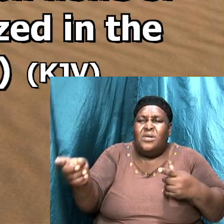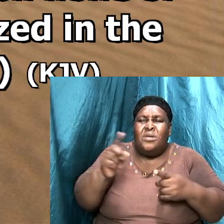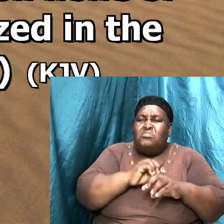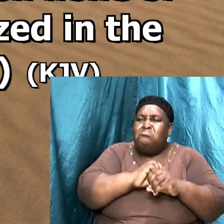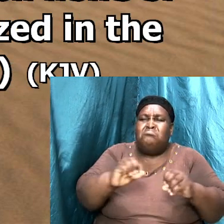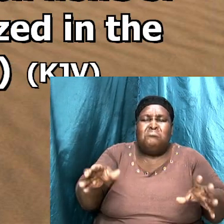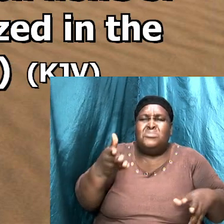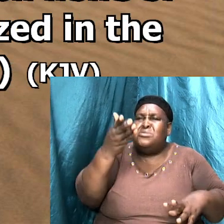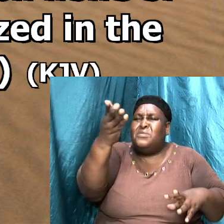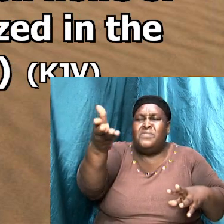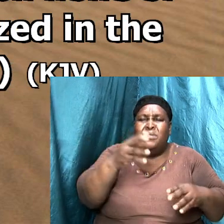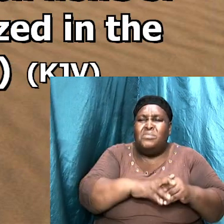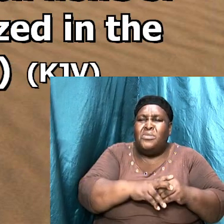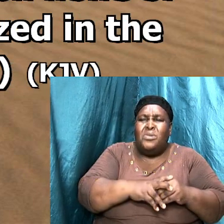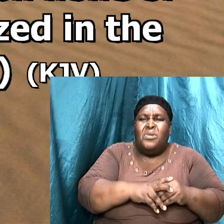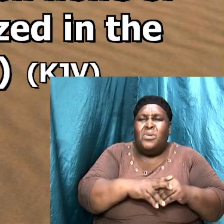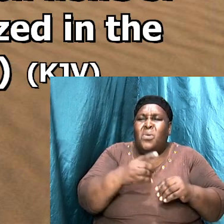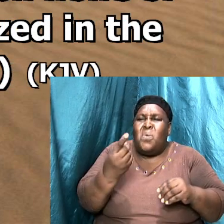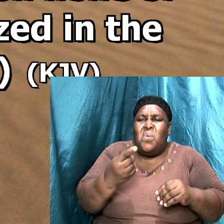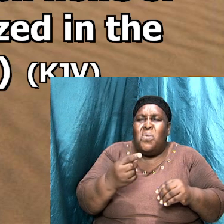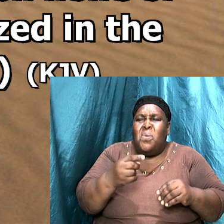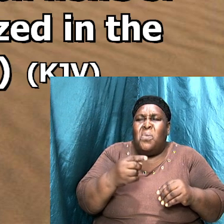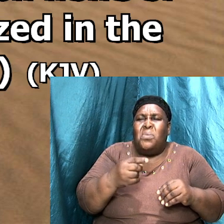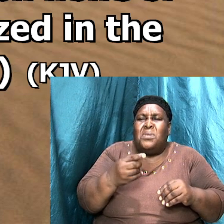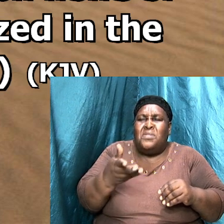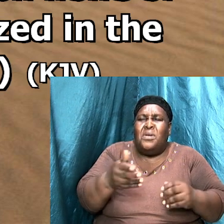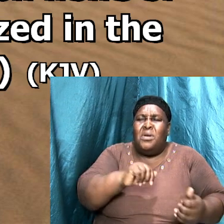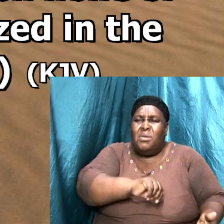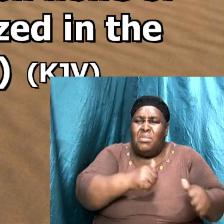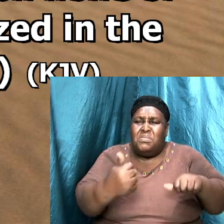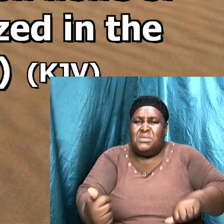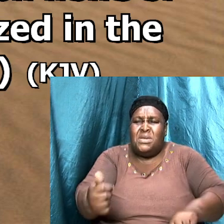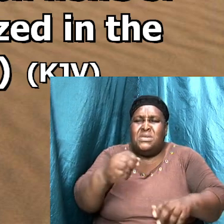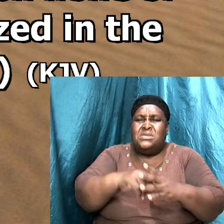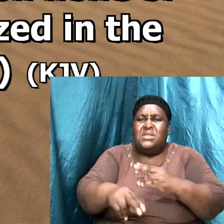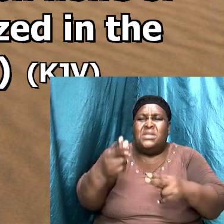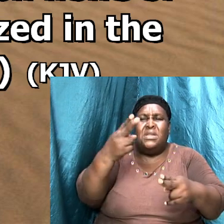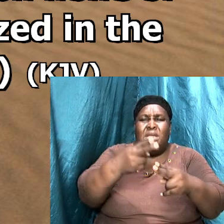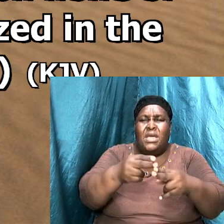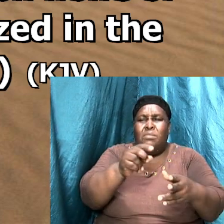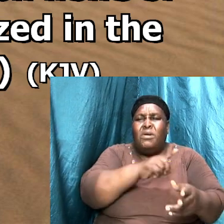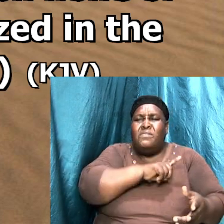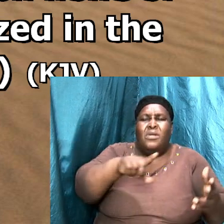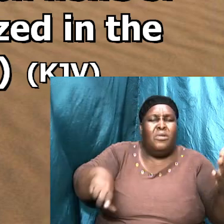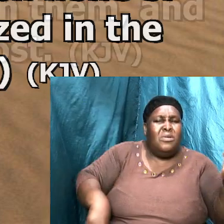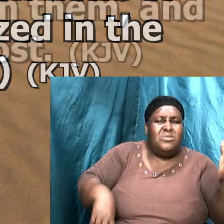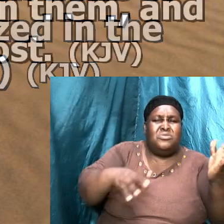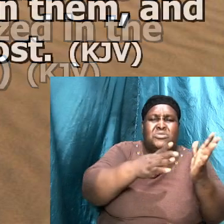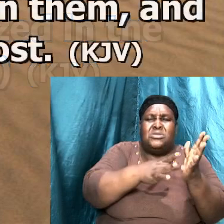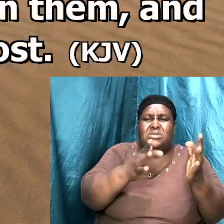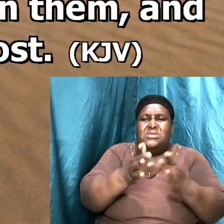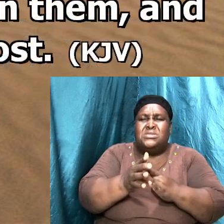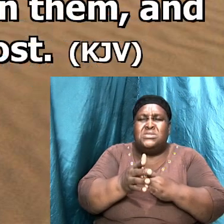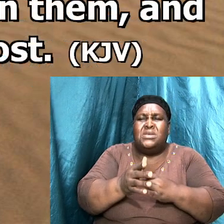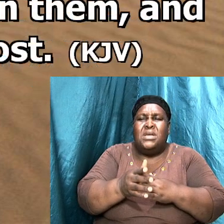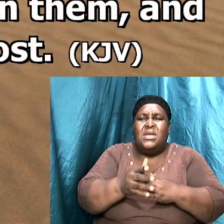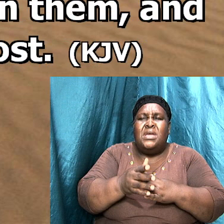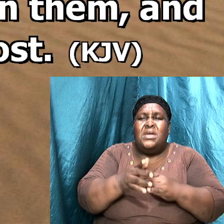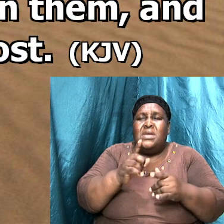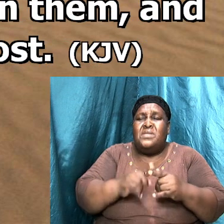none of them only they were baptized in the name of the Lord Jesus then lay